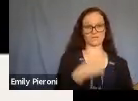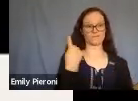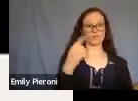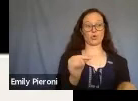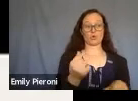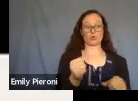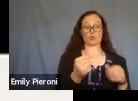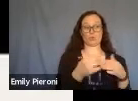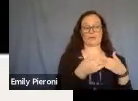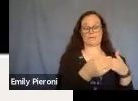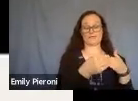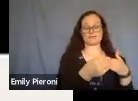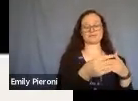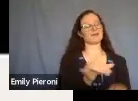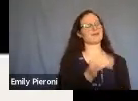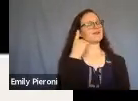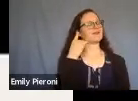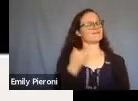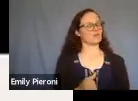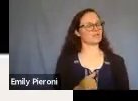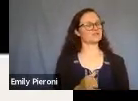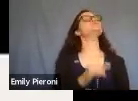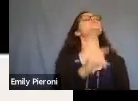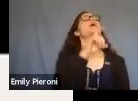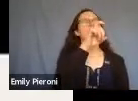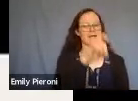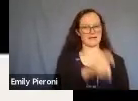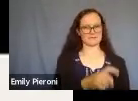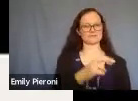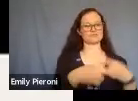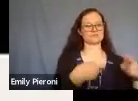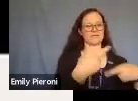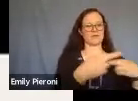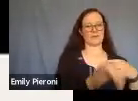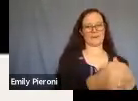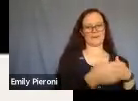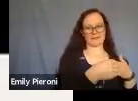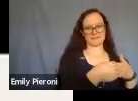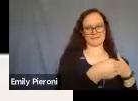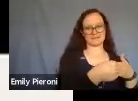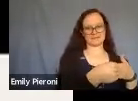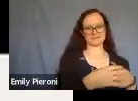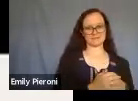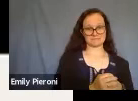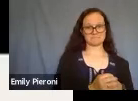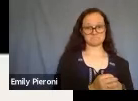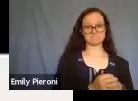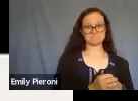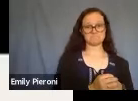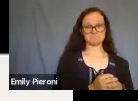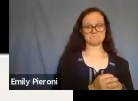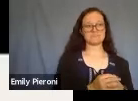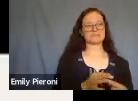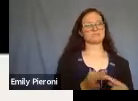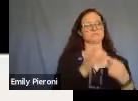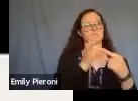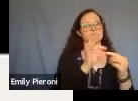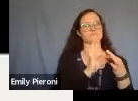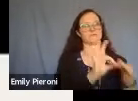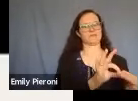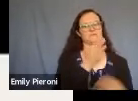in places like California, you do have recycling options there for this type of agriculture.